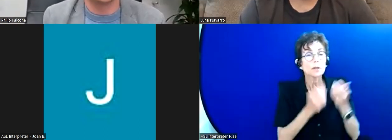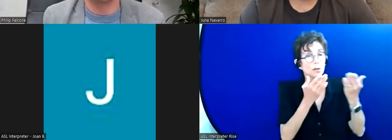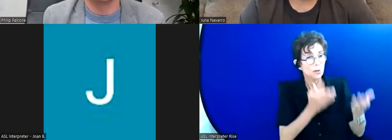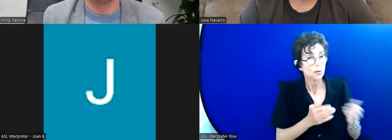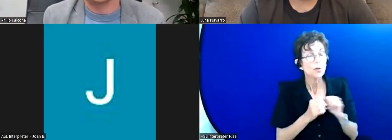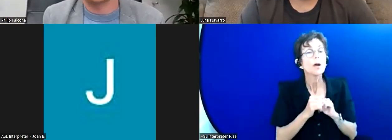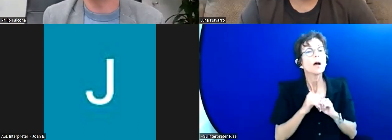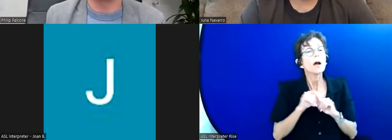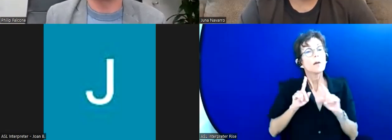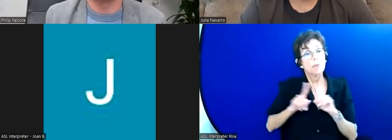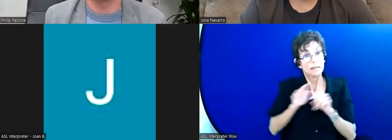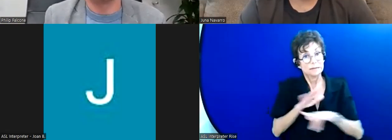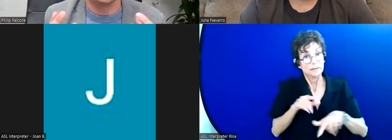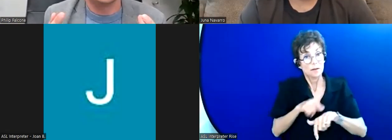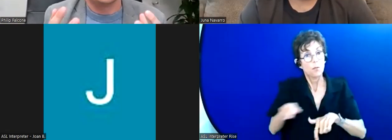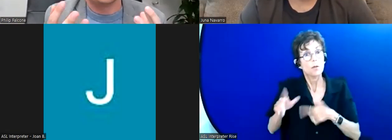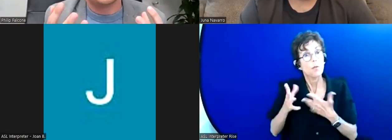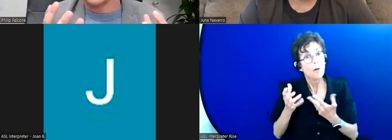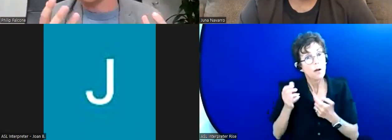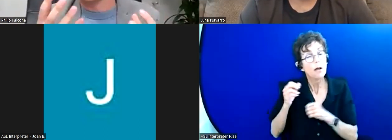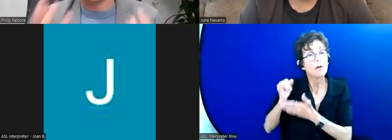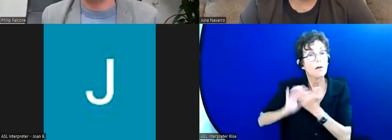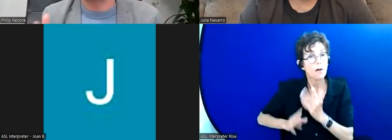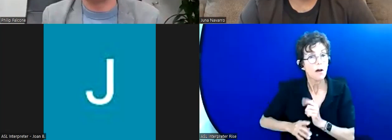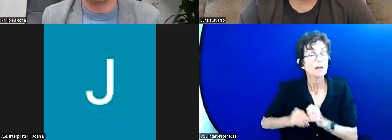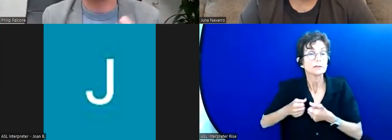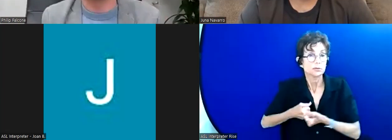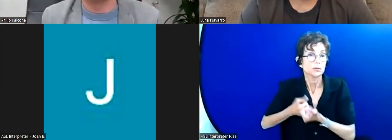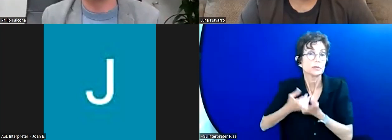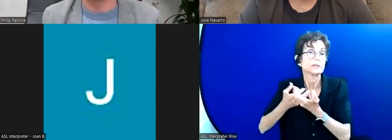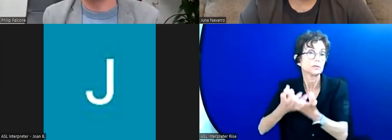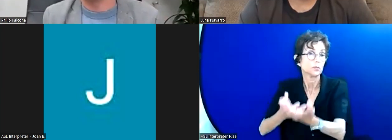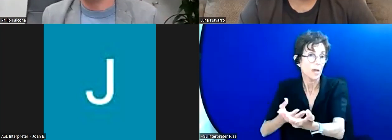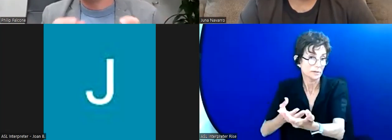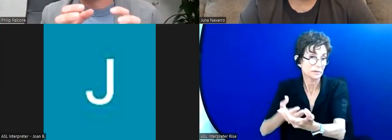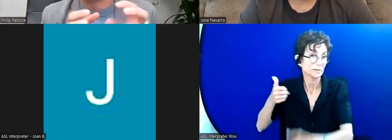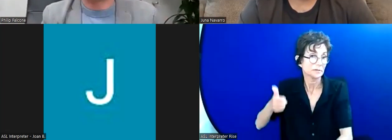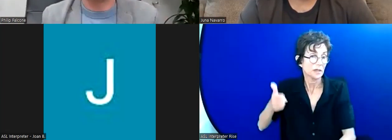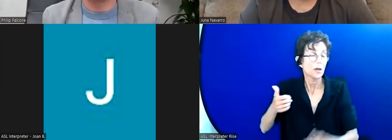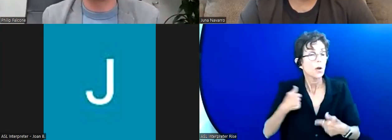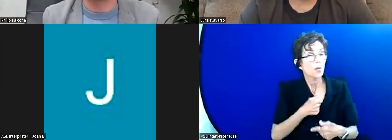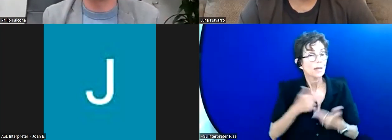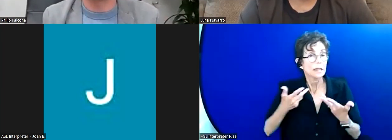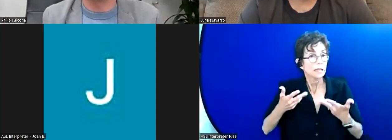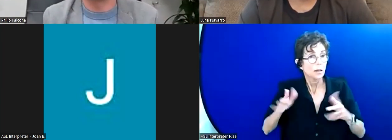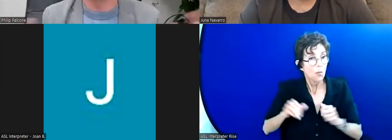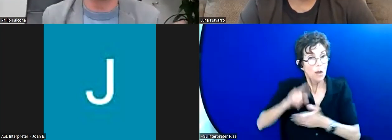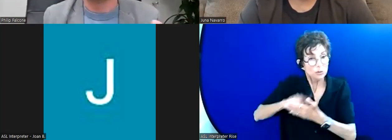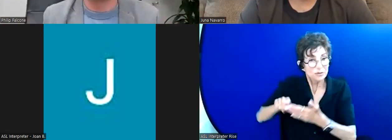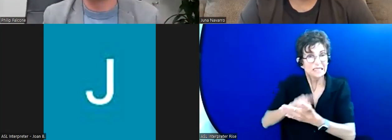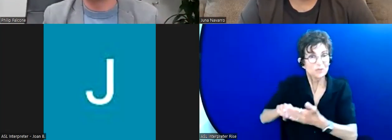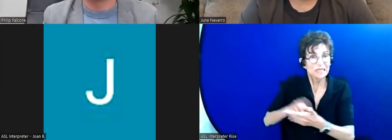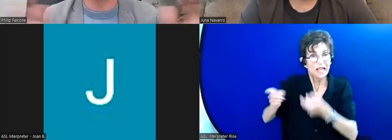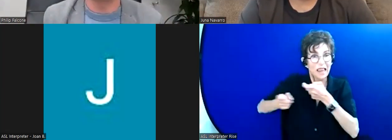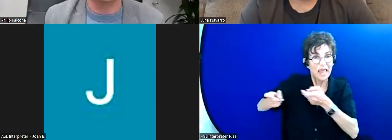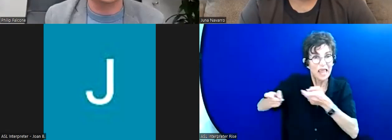to express themselves. We don't want to, you know, change a design or a rendering or critique an artist so much where